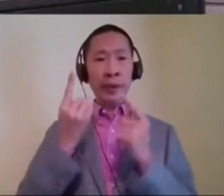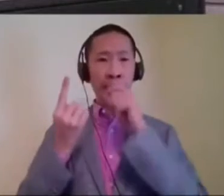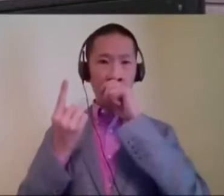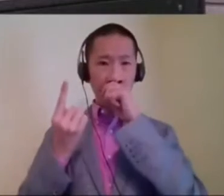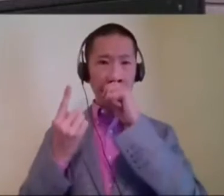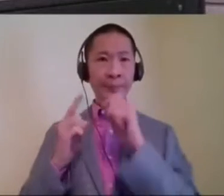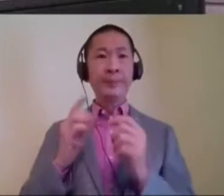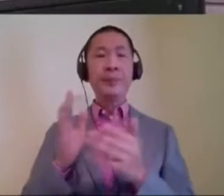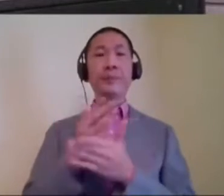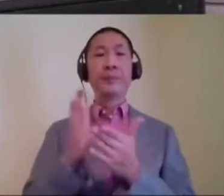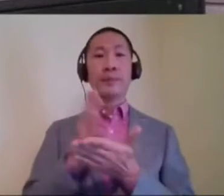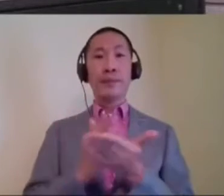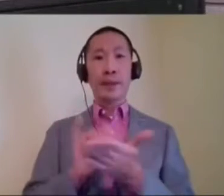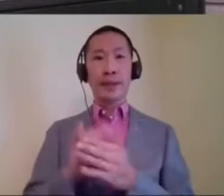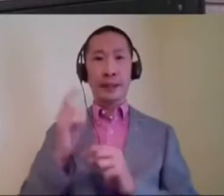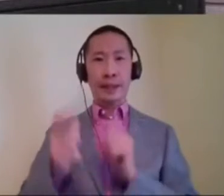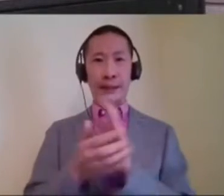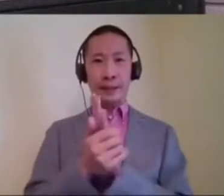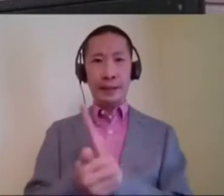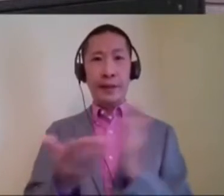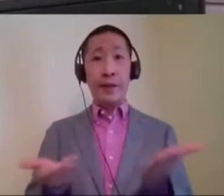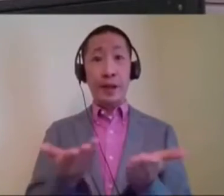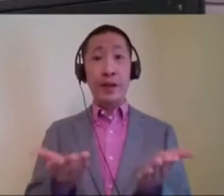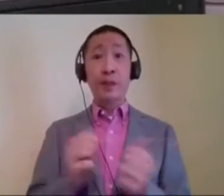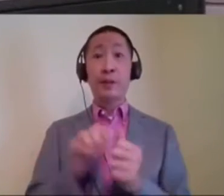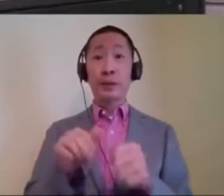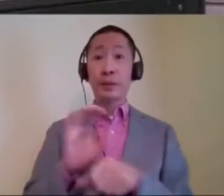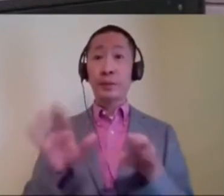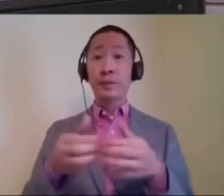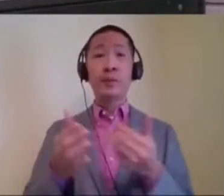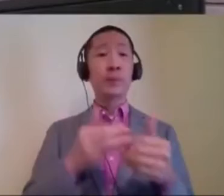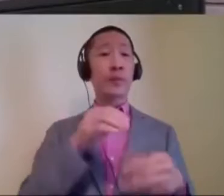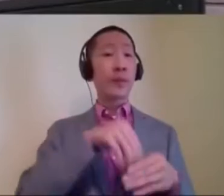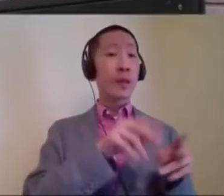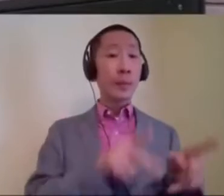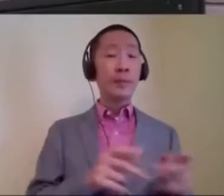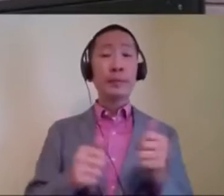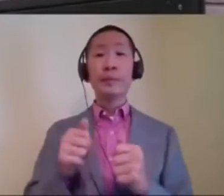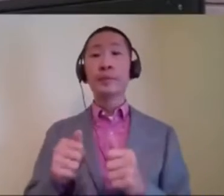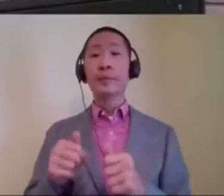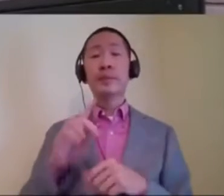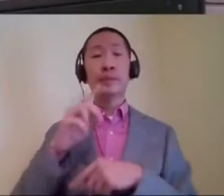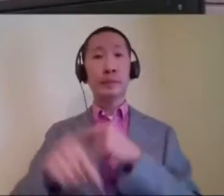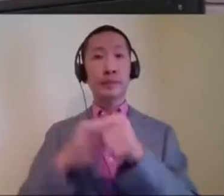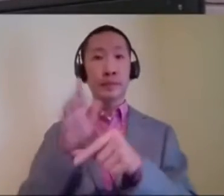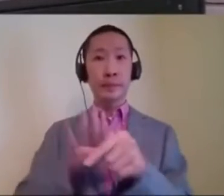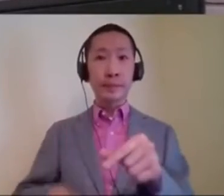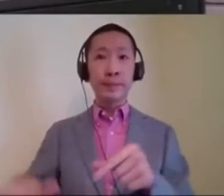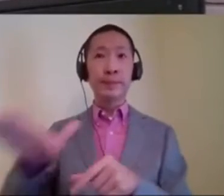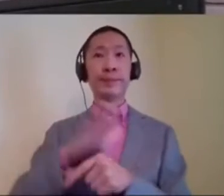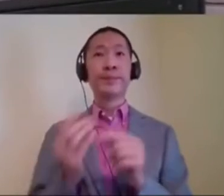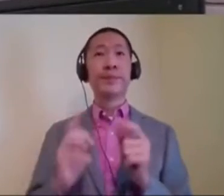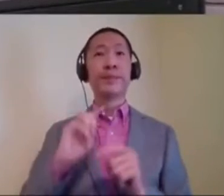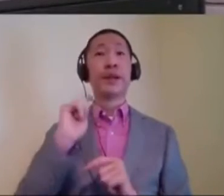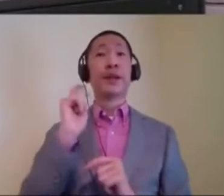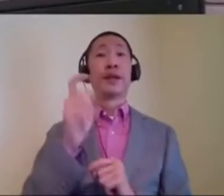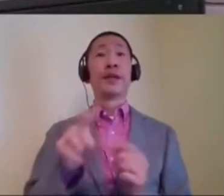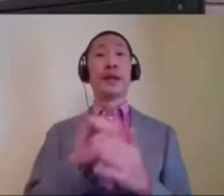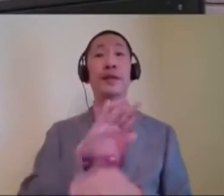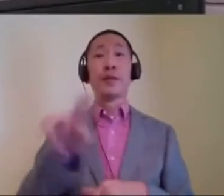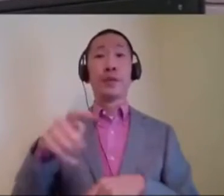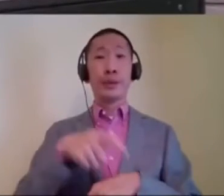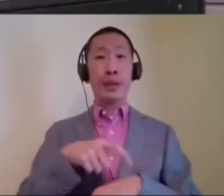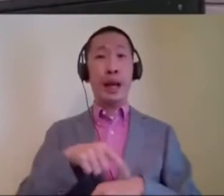sharing part of that gift here at this congregation. Whether you're in person or whether you're around the globe, a gift, your time,